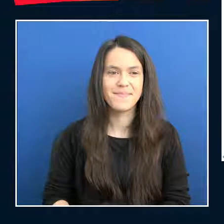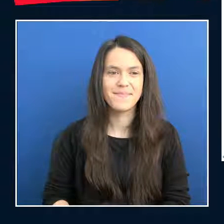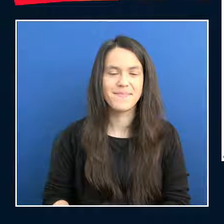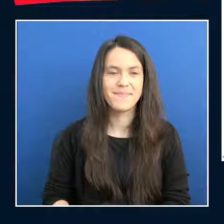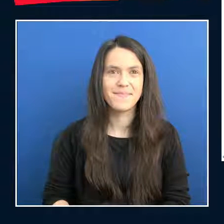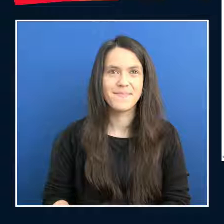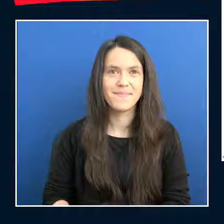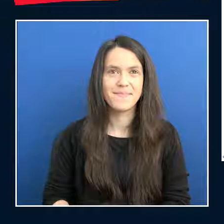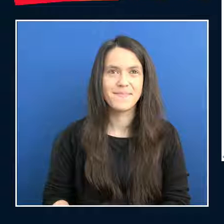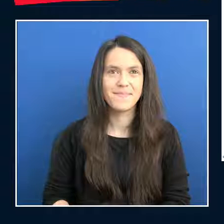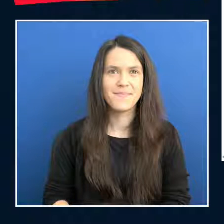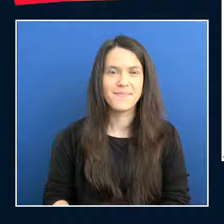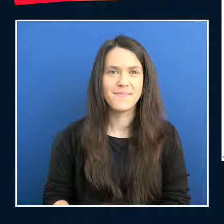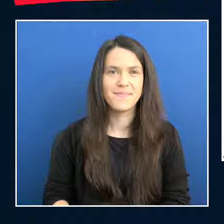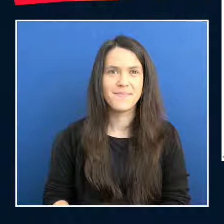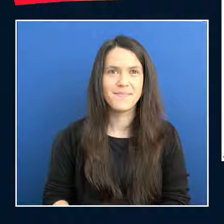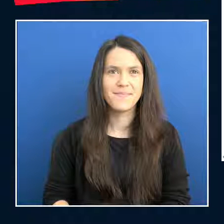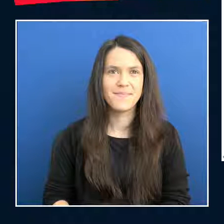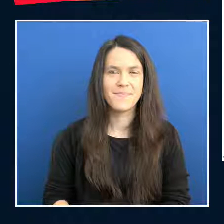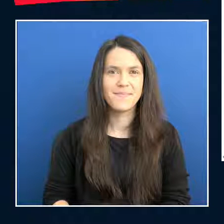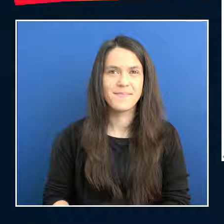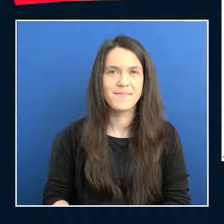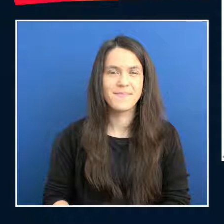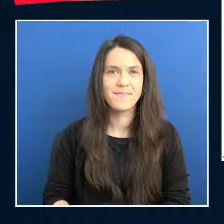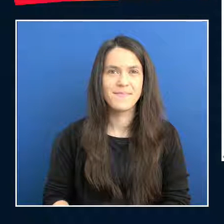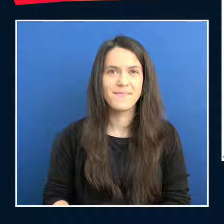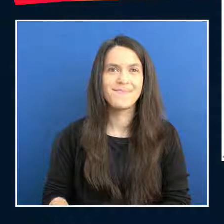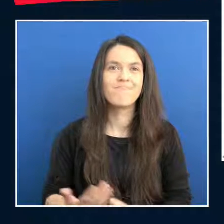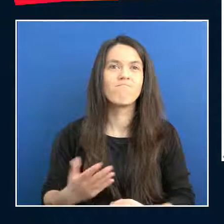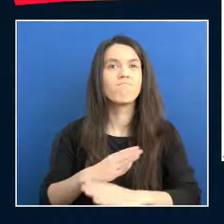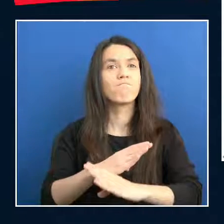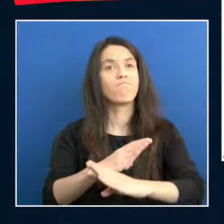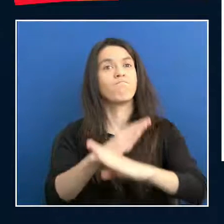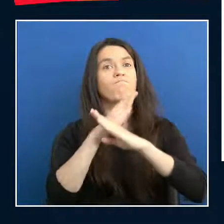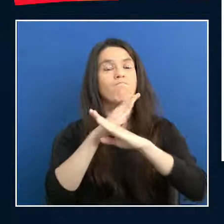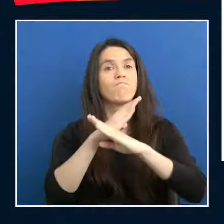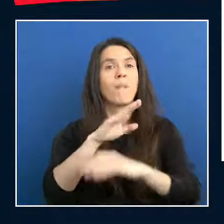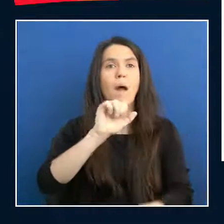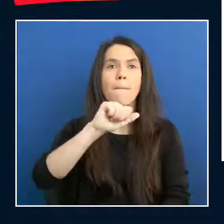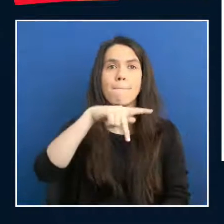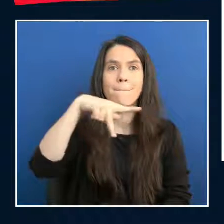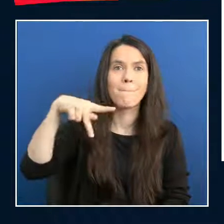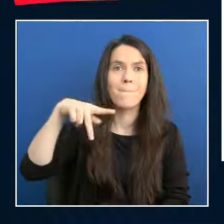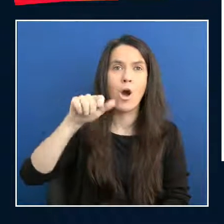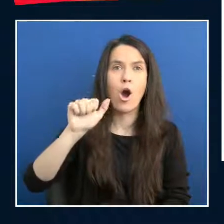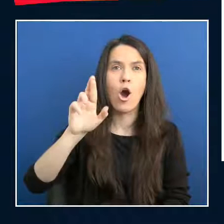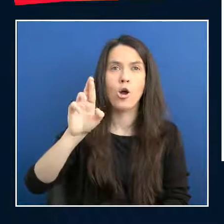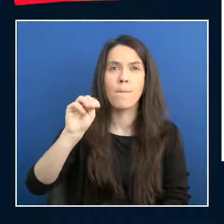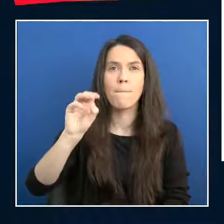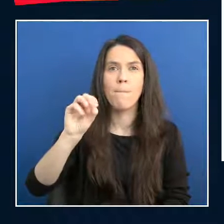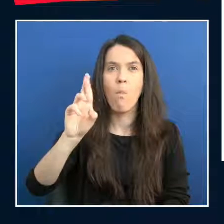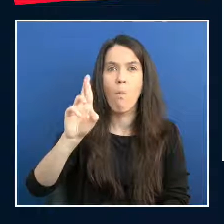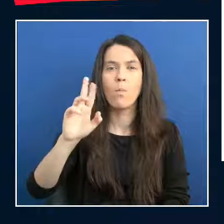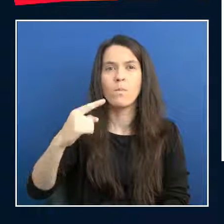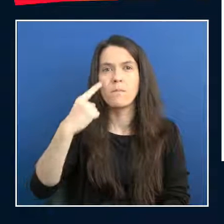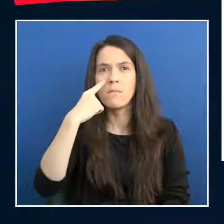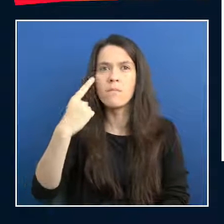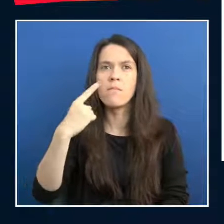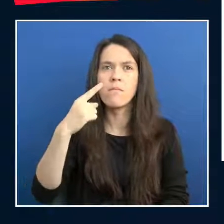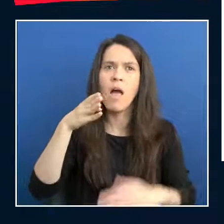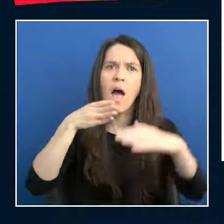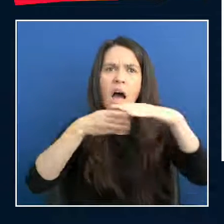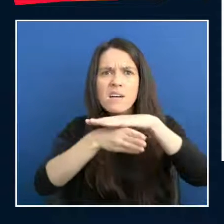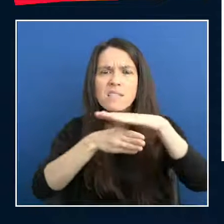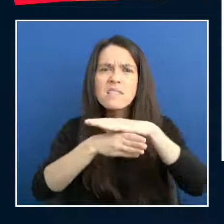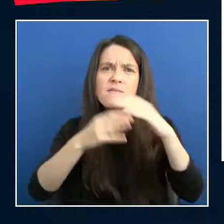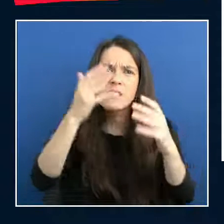And for the security modules, so you have AppArmor, which will block every write access to the system data, and it